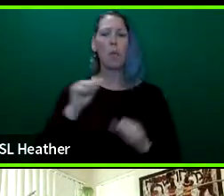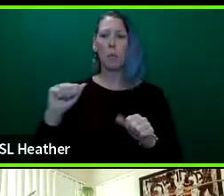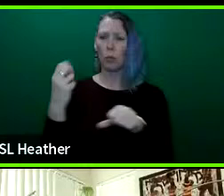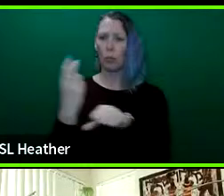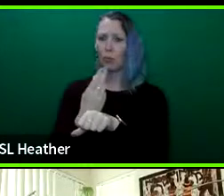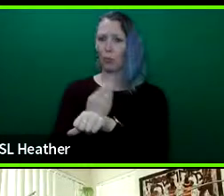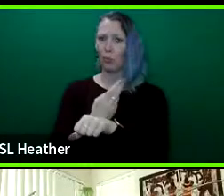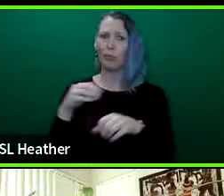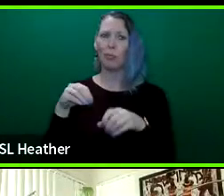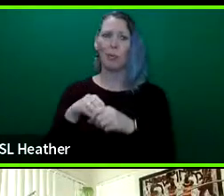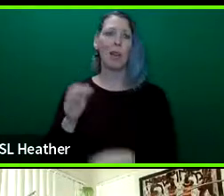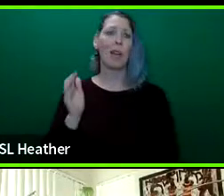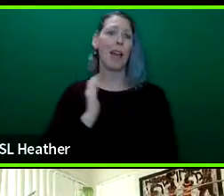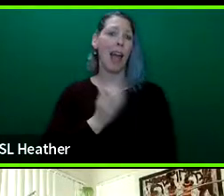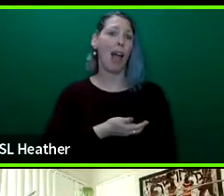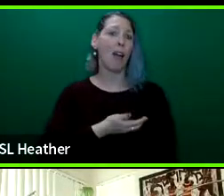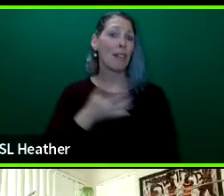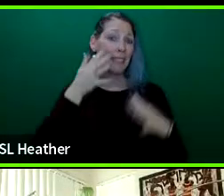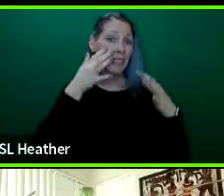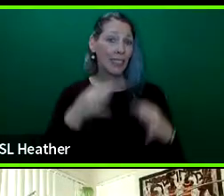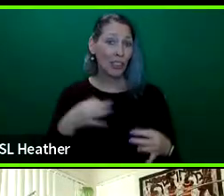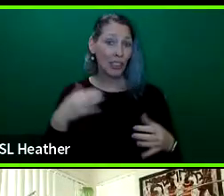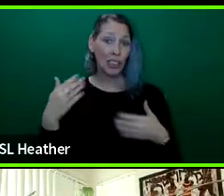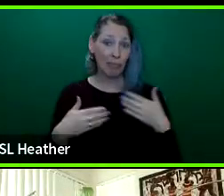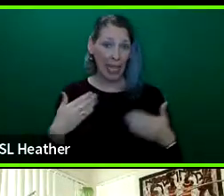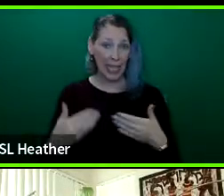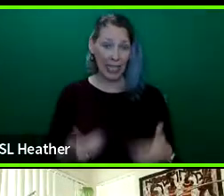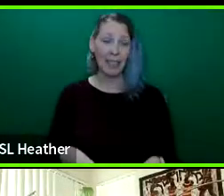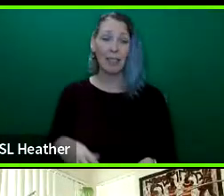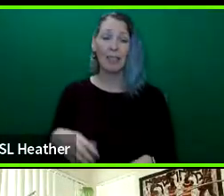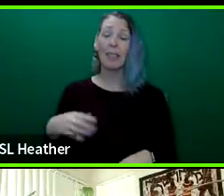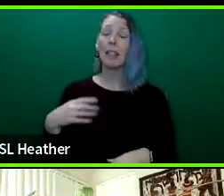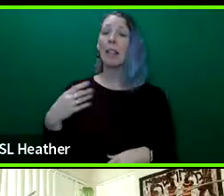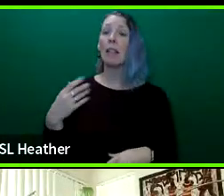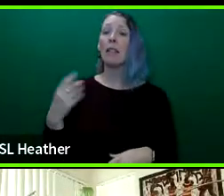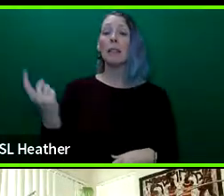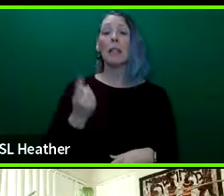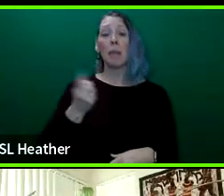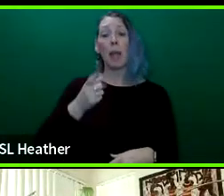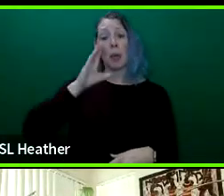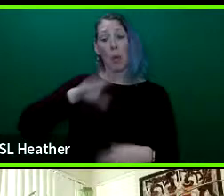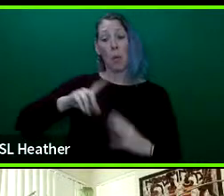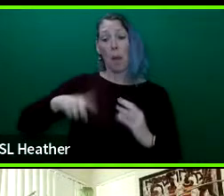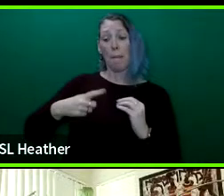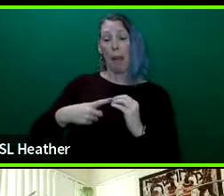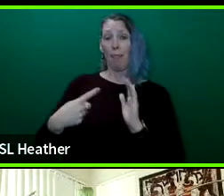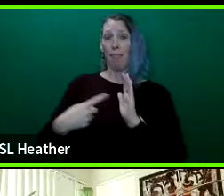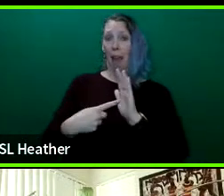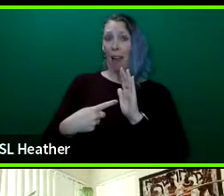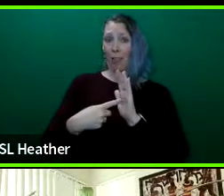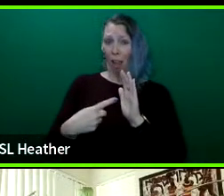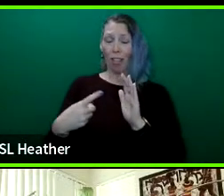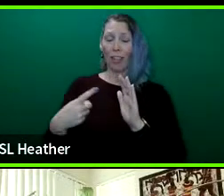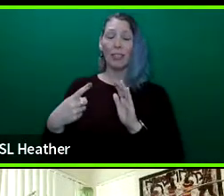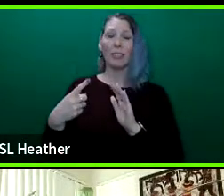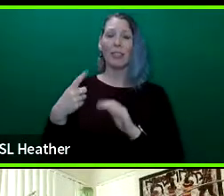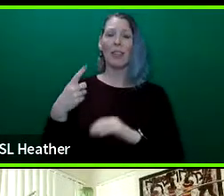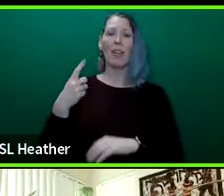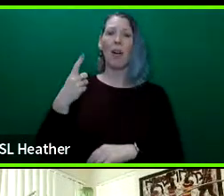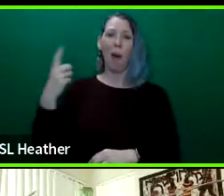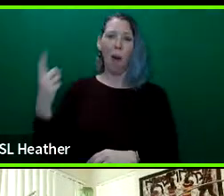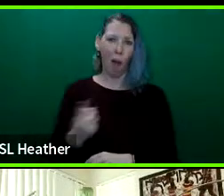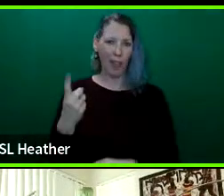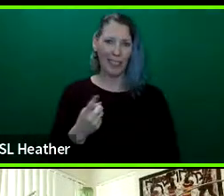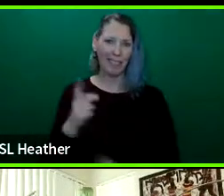in our decision making. Something I know about models almost without exception is they wind up being